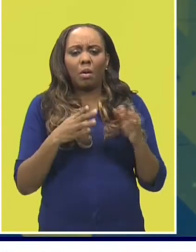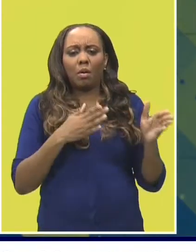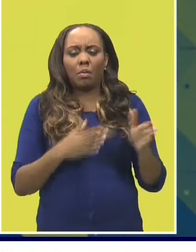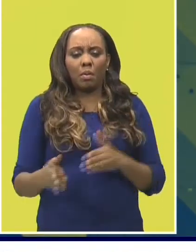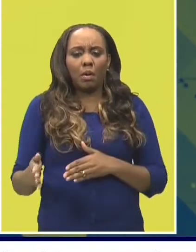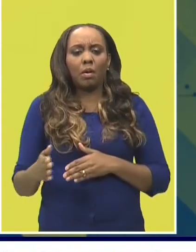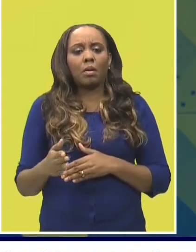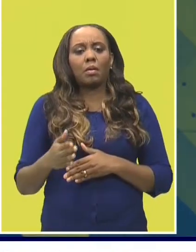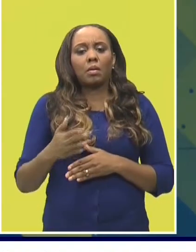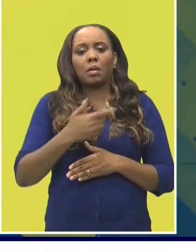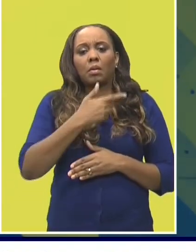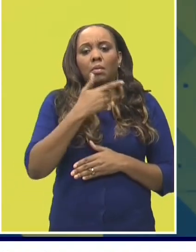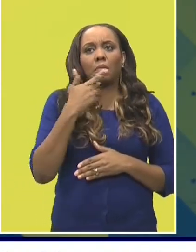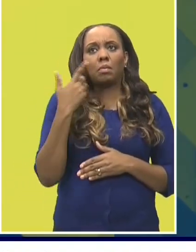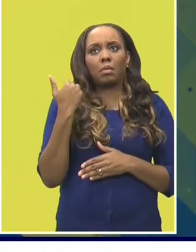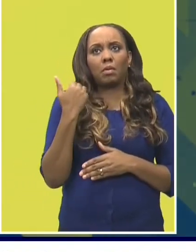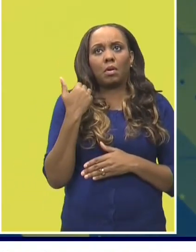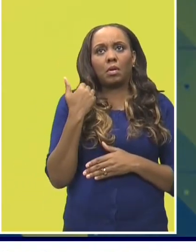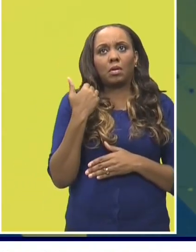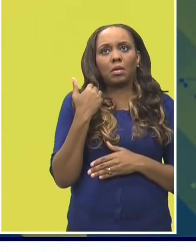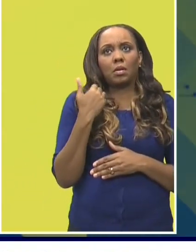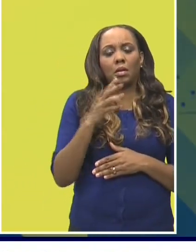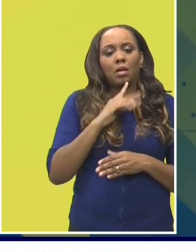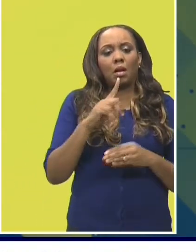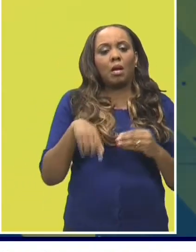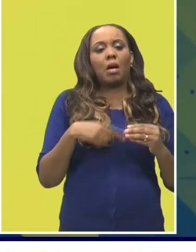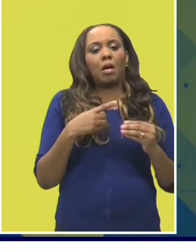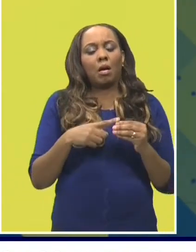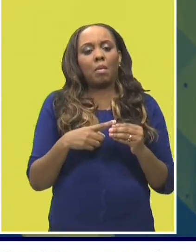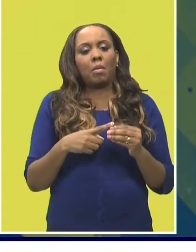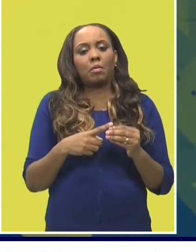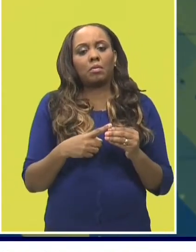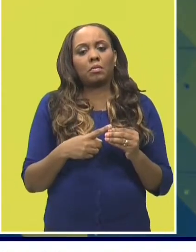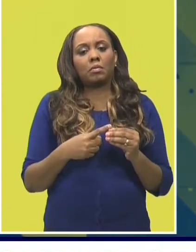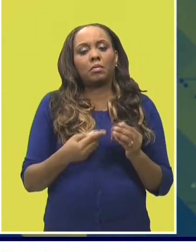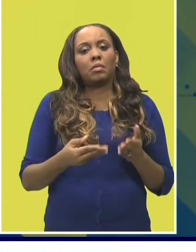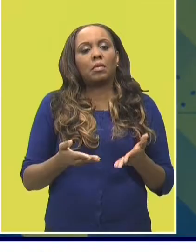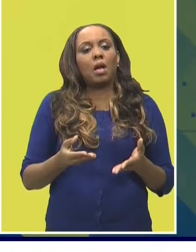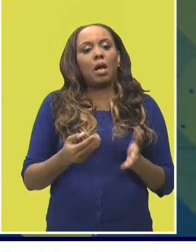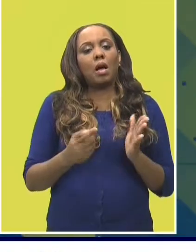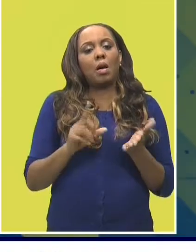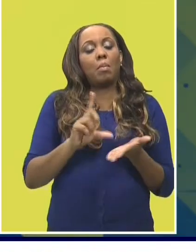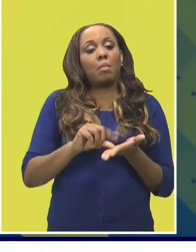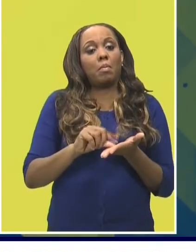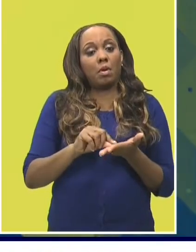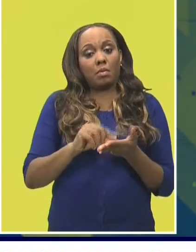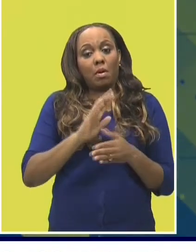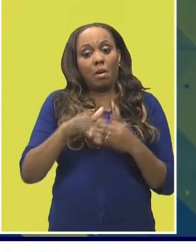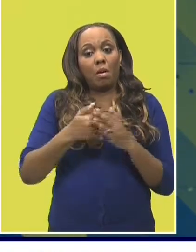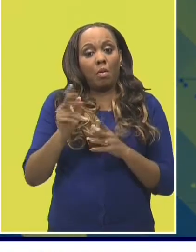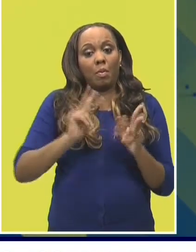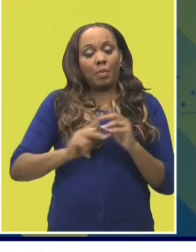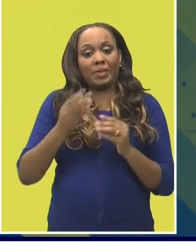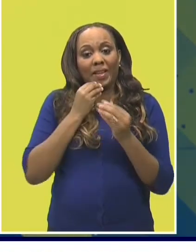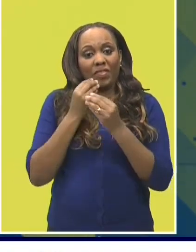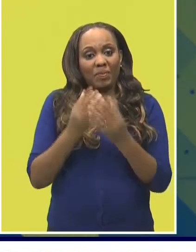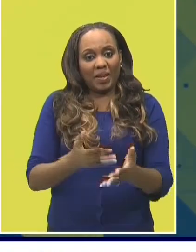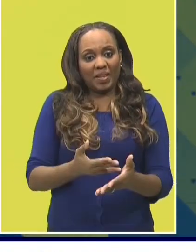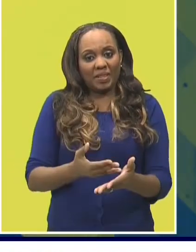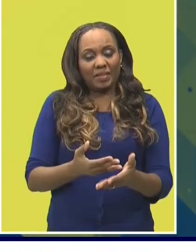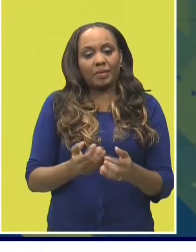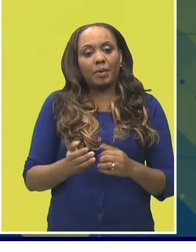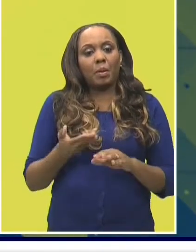Commission to publish candidates' qualifications ahead of elections. They also have persons who may not